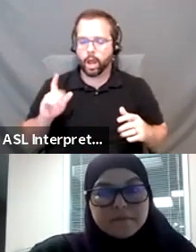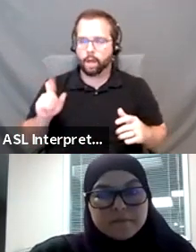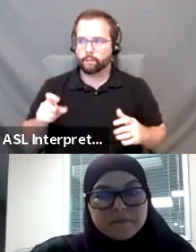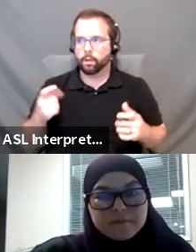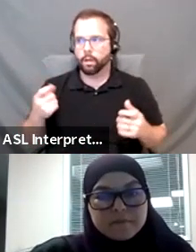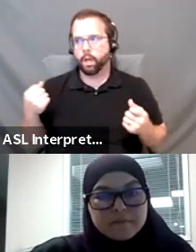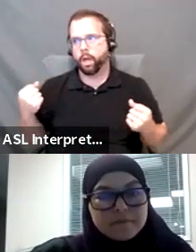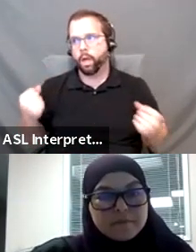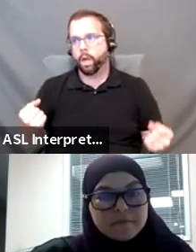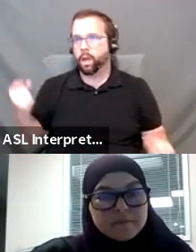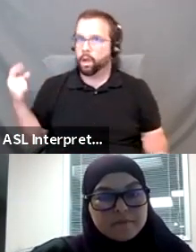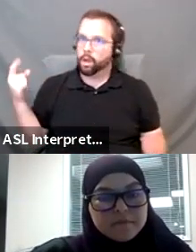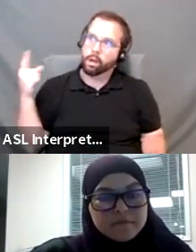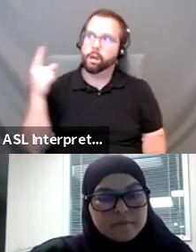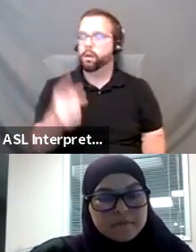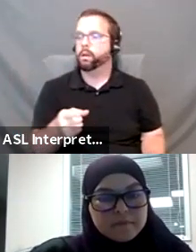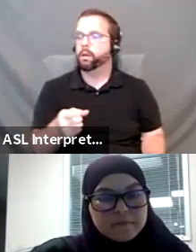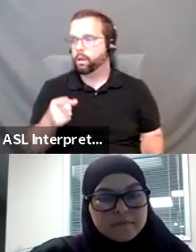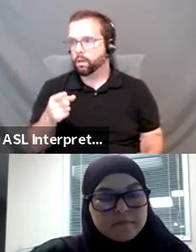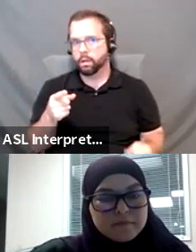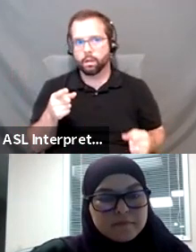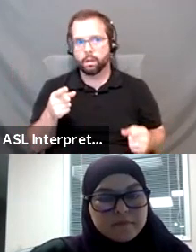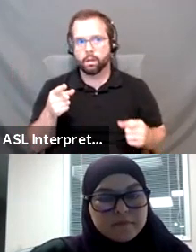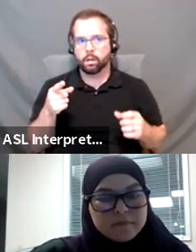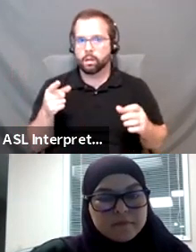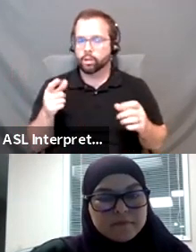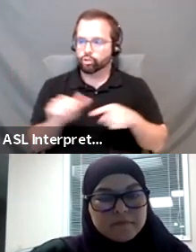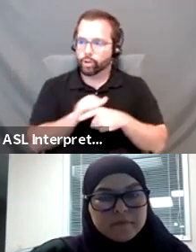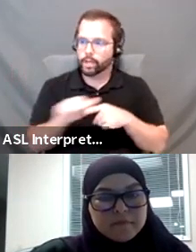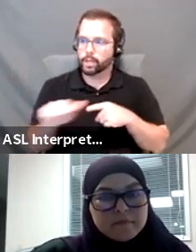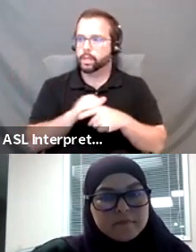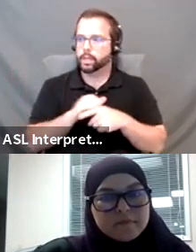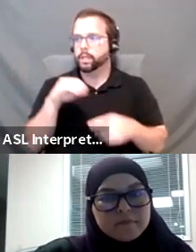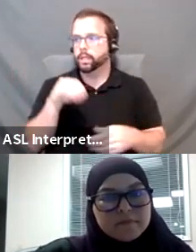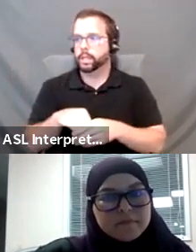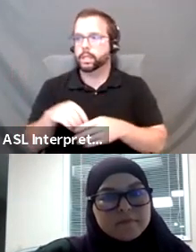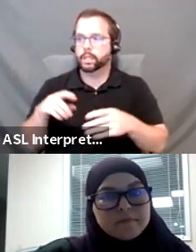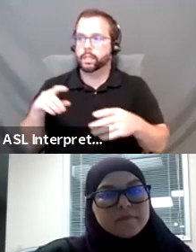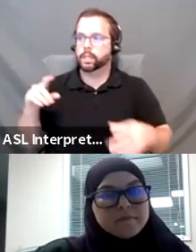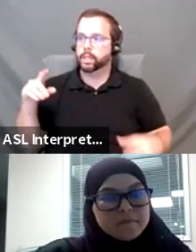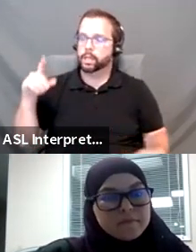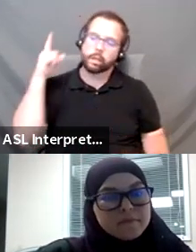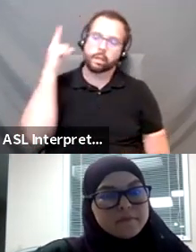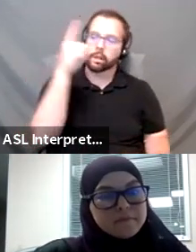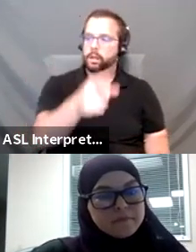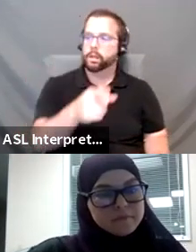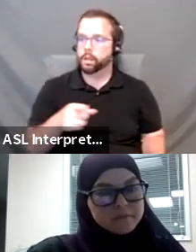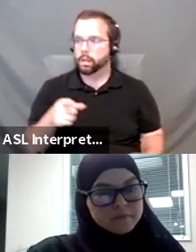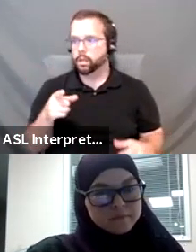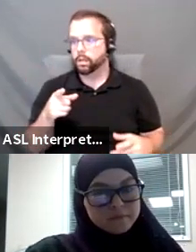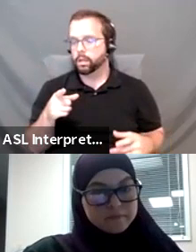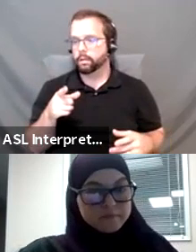and having training sessions like at Nickel or Silk Congress or something like that. Silk meetings are